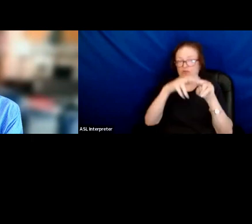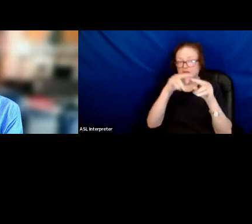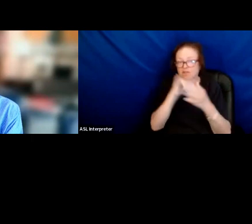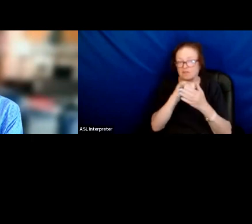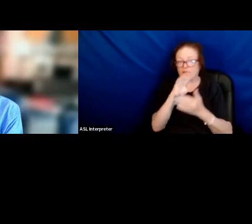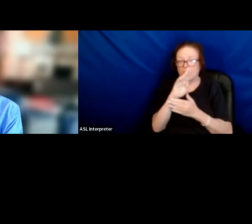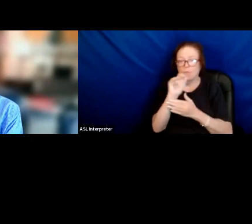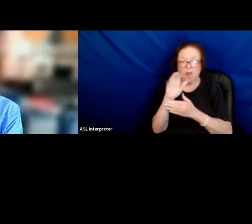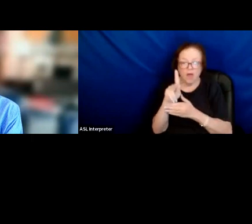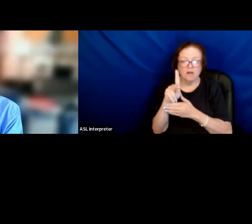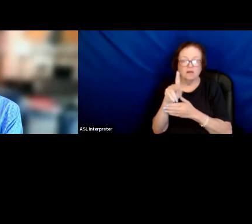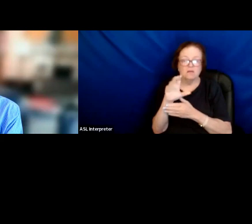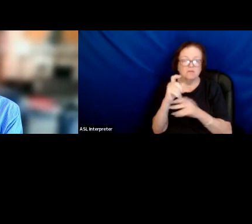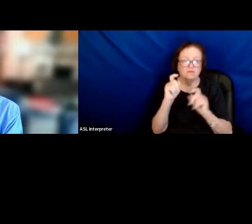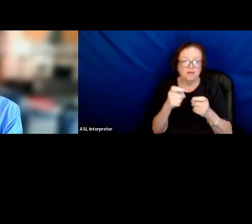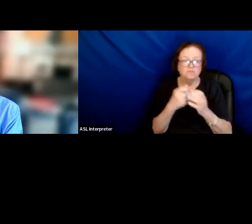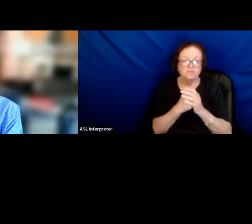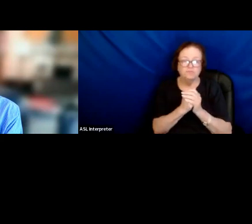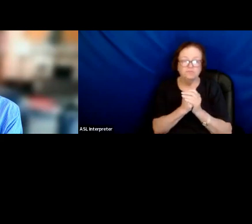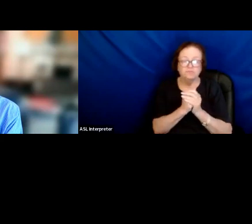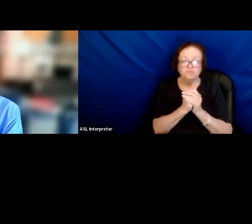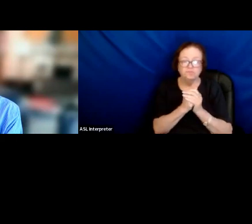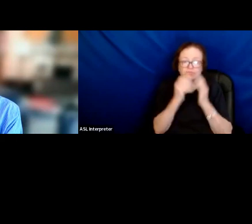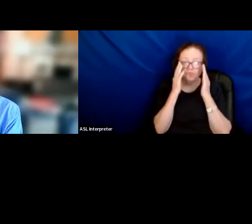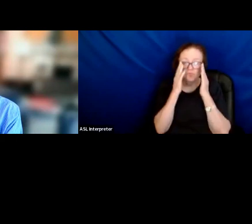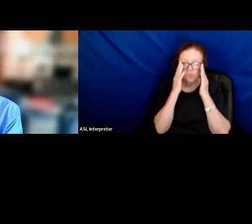But with that, I really want to shift